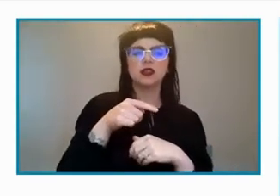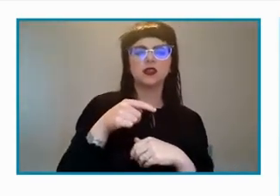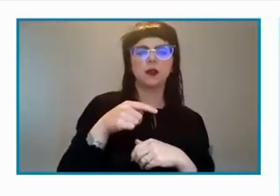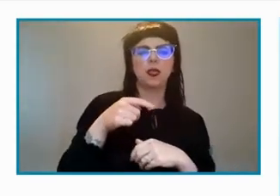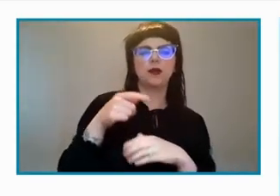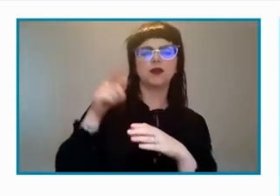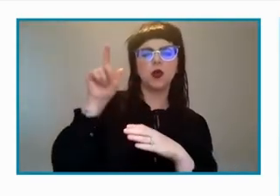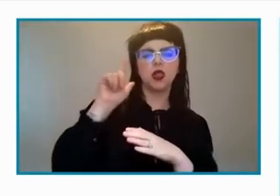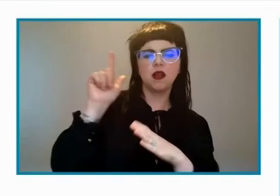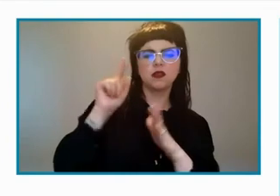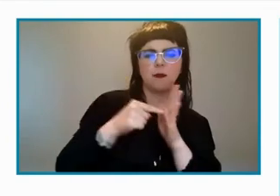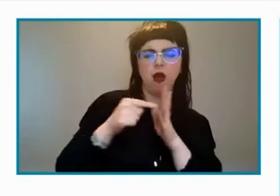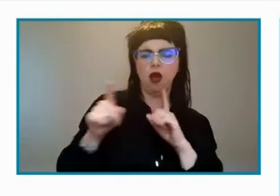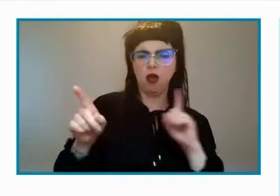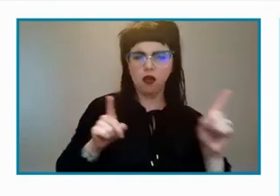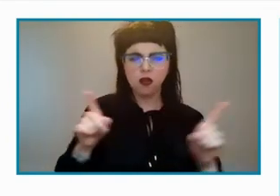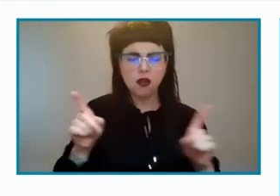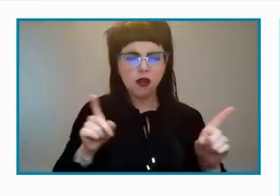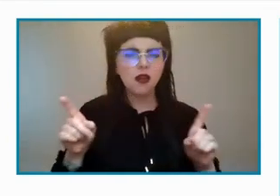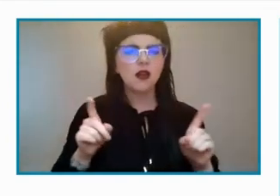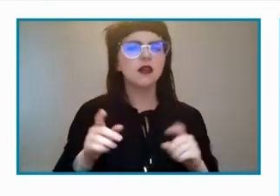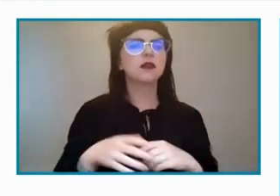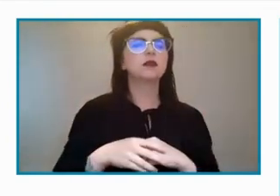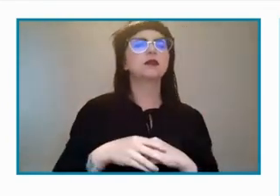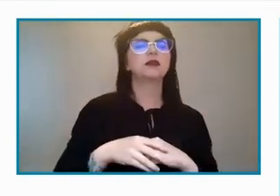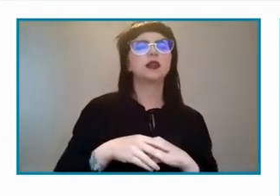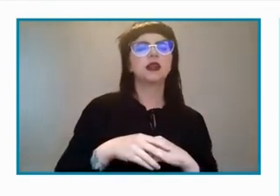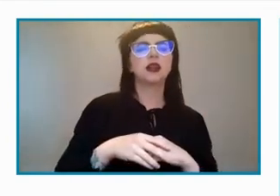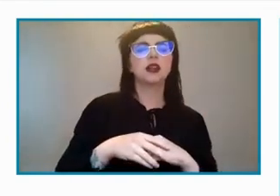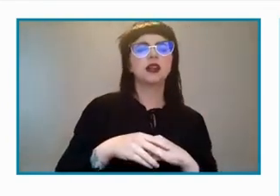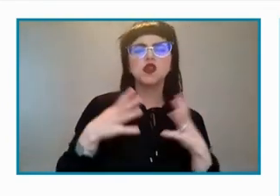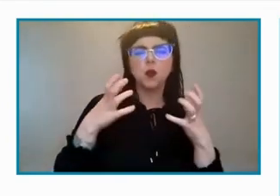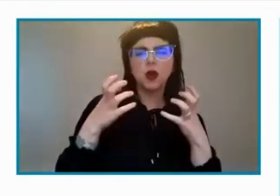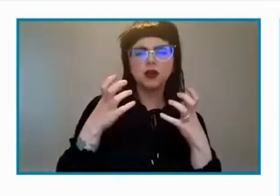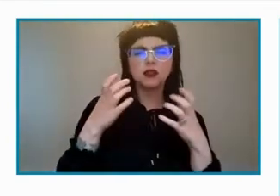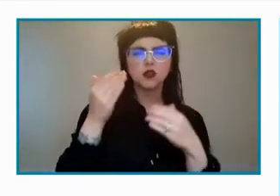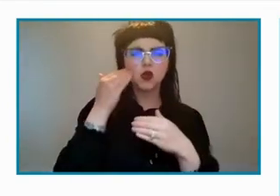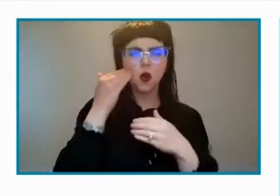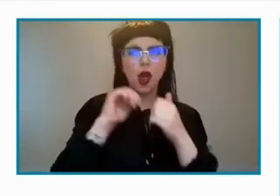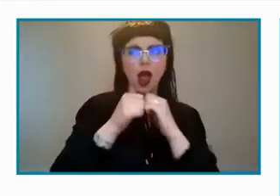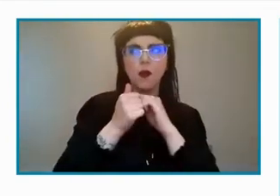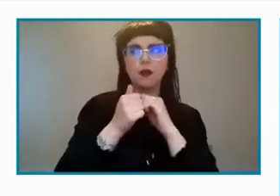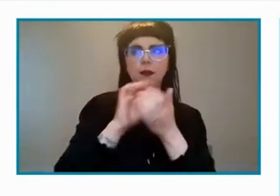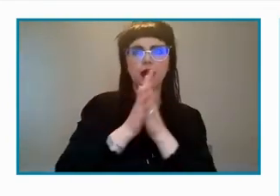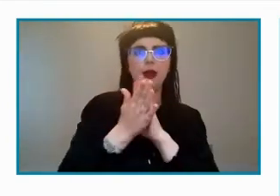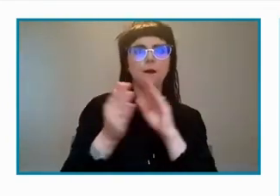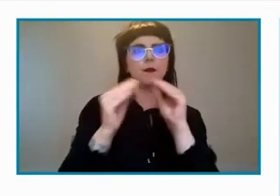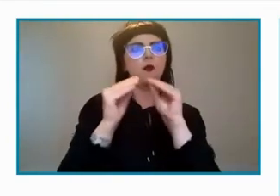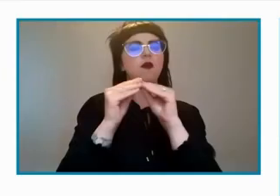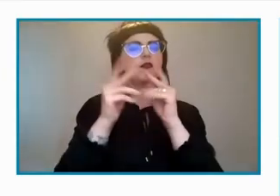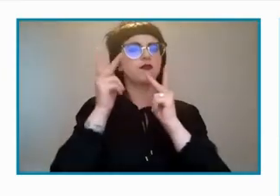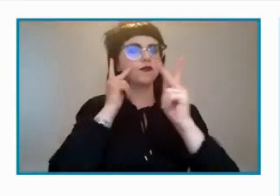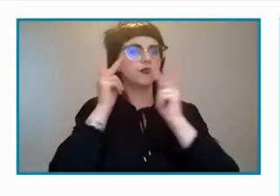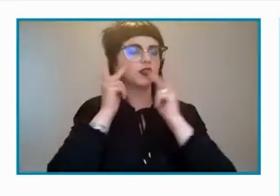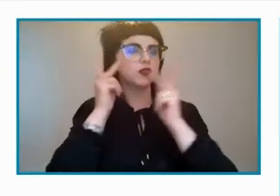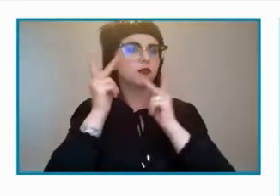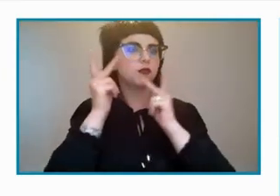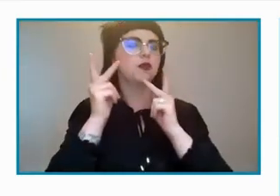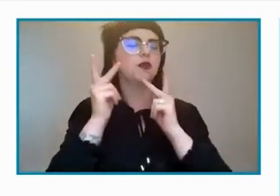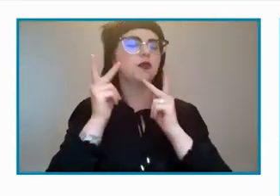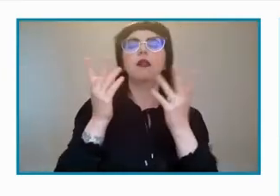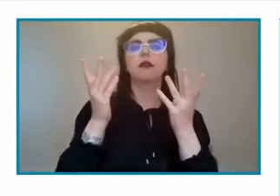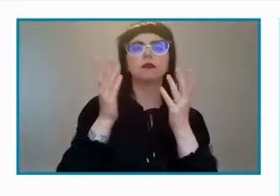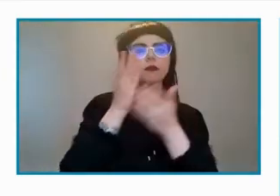change becomes a more visual element in the logic model